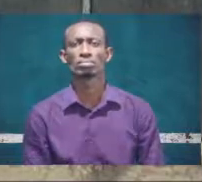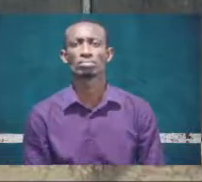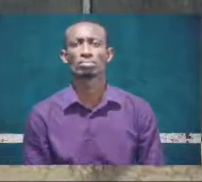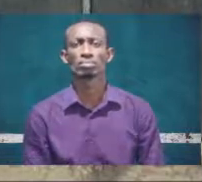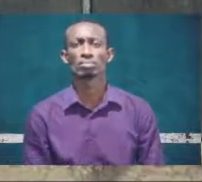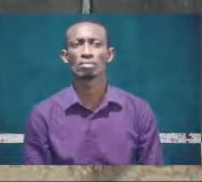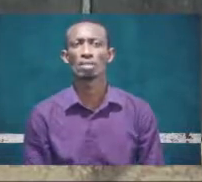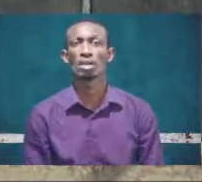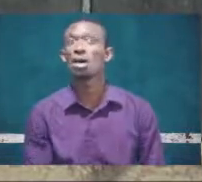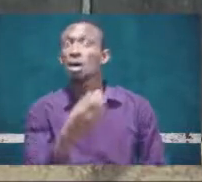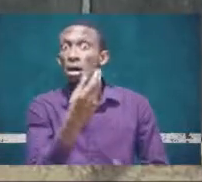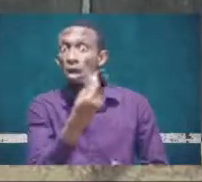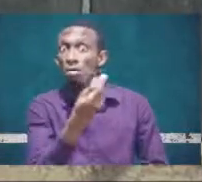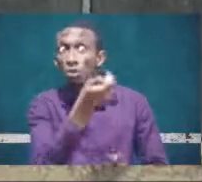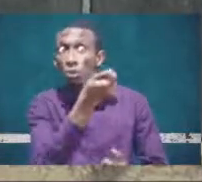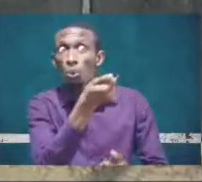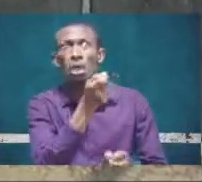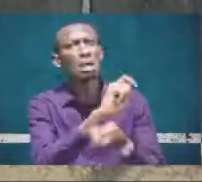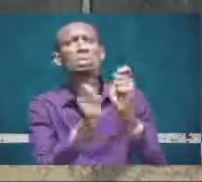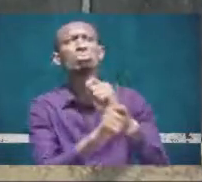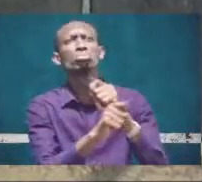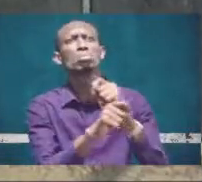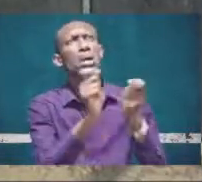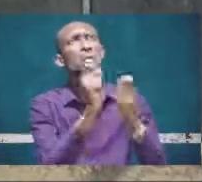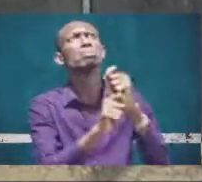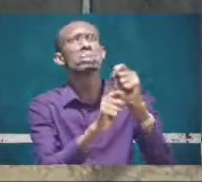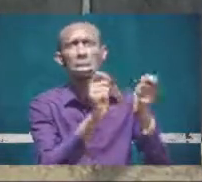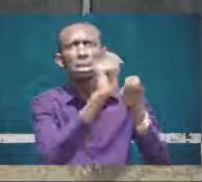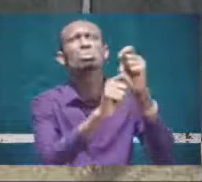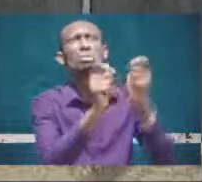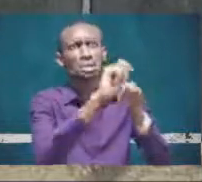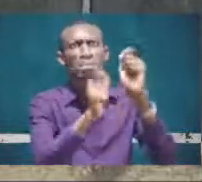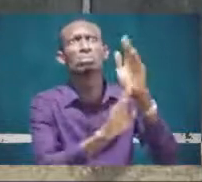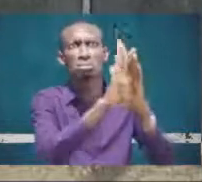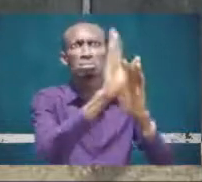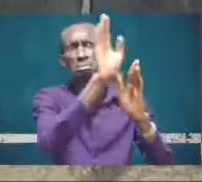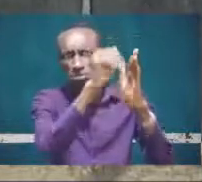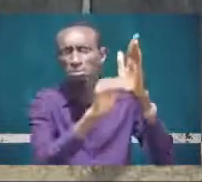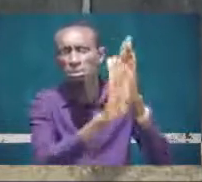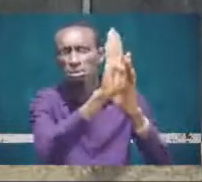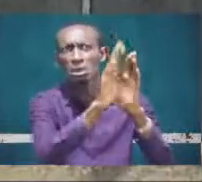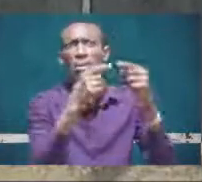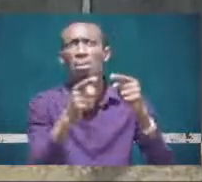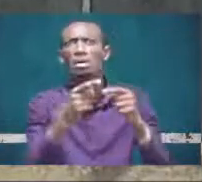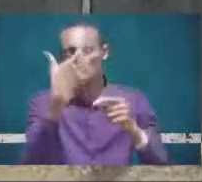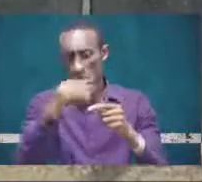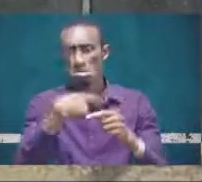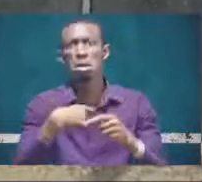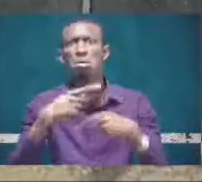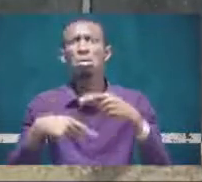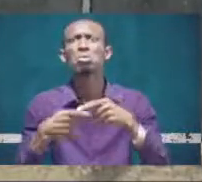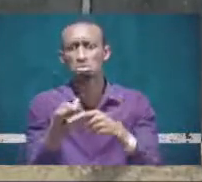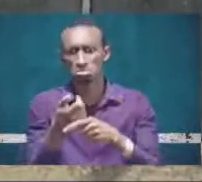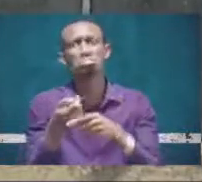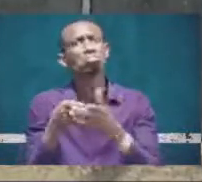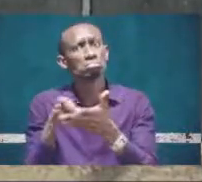price is changing, but quantity demanded is not changing. Quantity demanded is not changing. So this is the abnormal demand curve for a